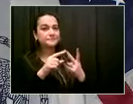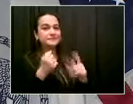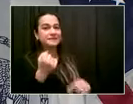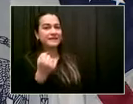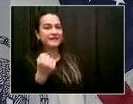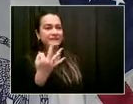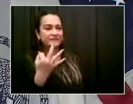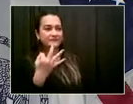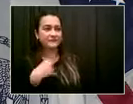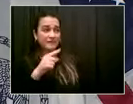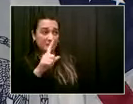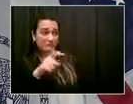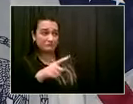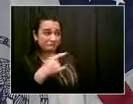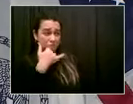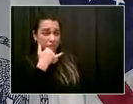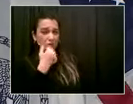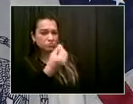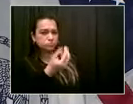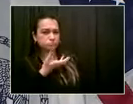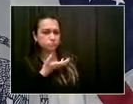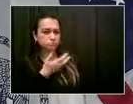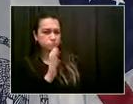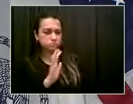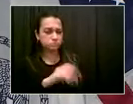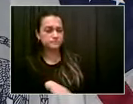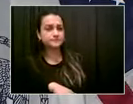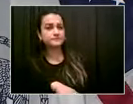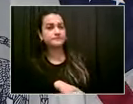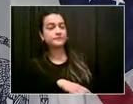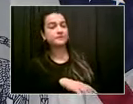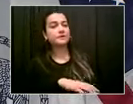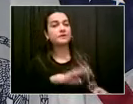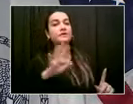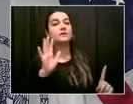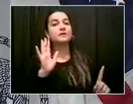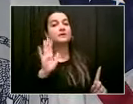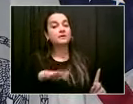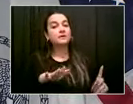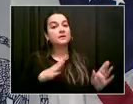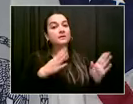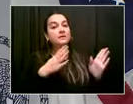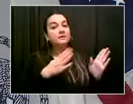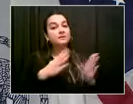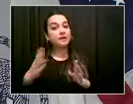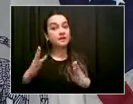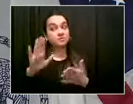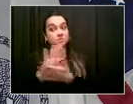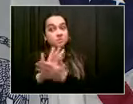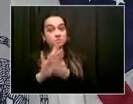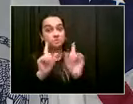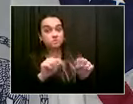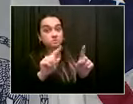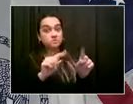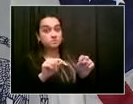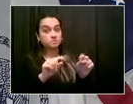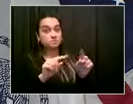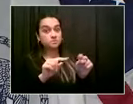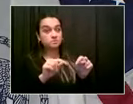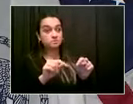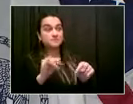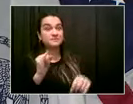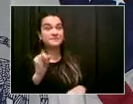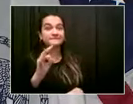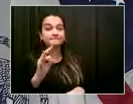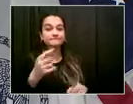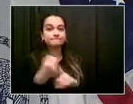there's a snow day, right? Then everybody would be home learning remotely. Is that a model to ramp up to a larger